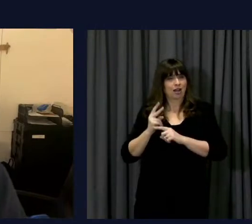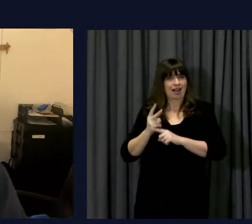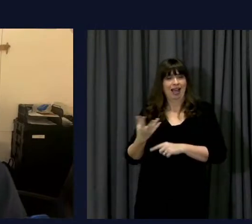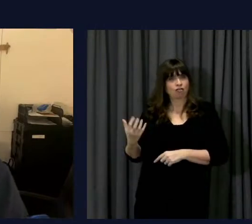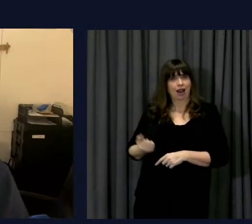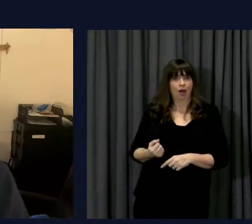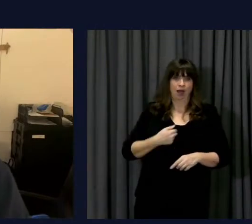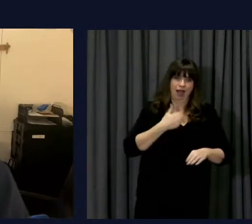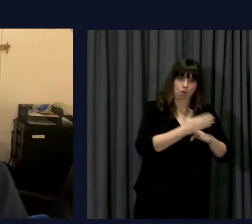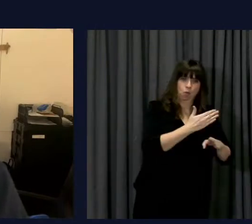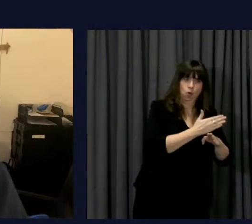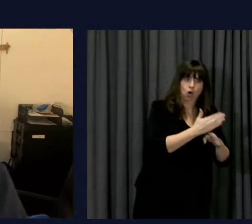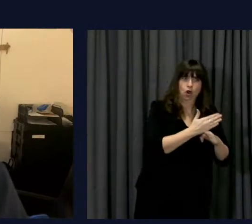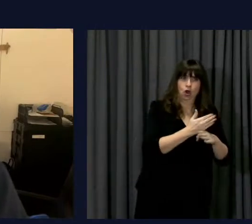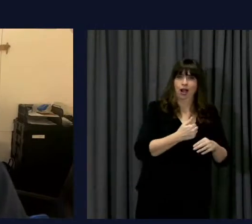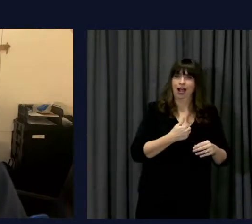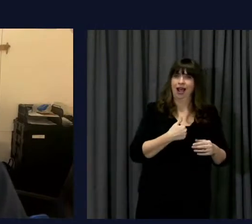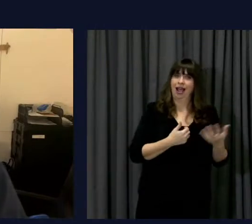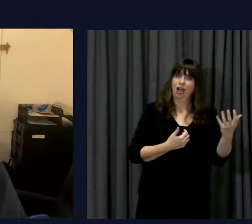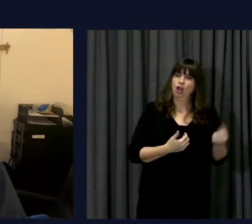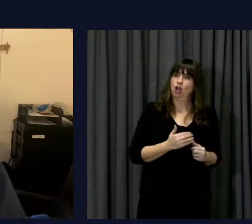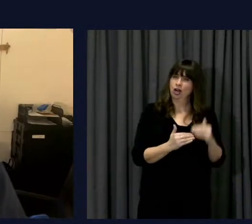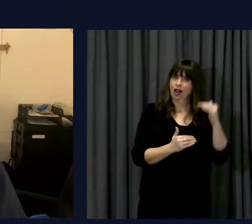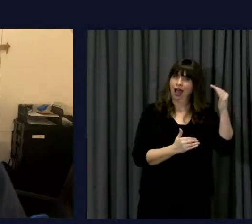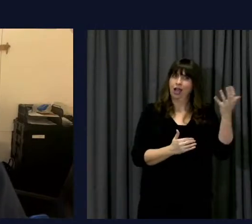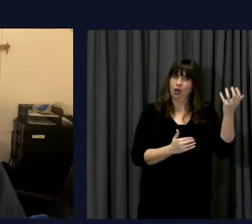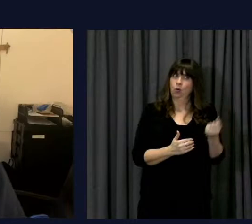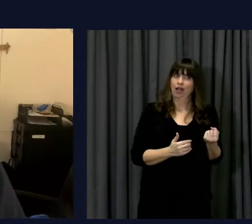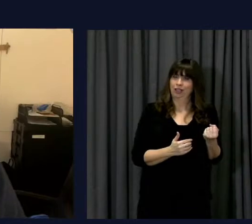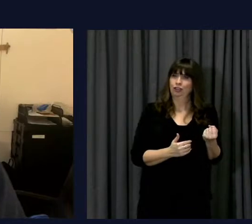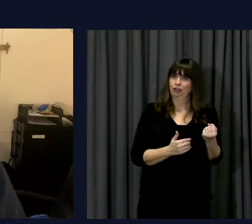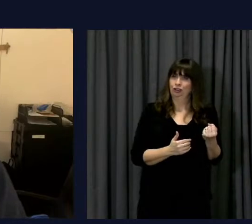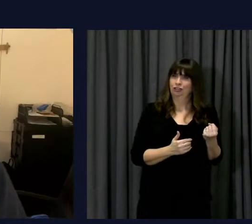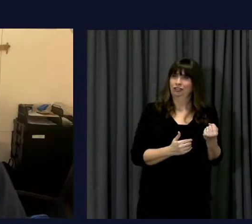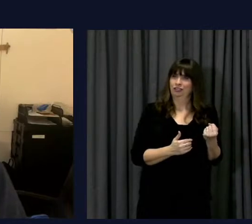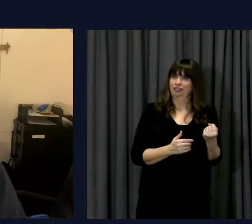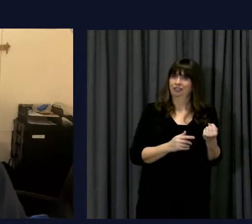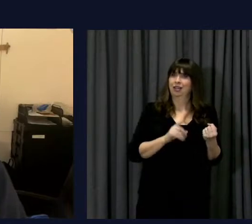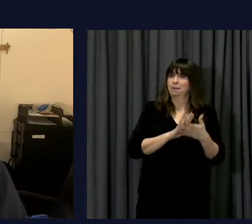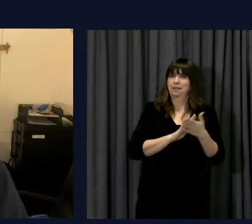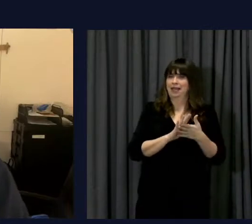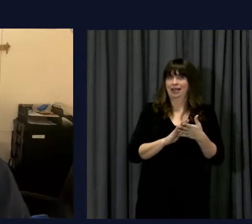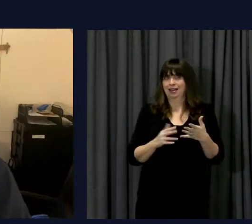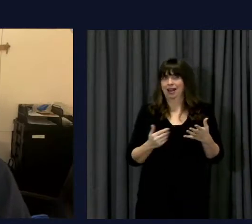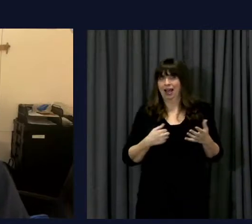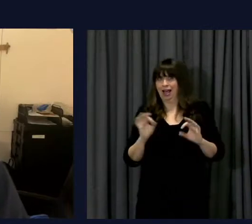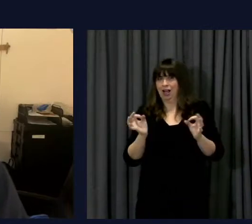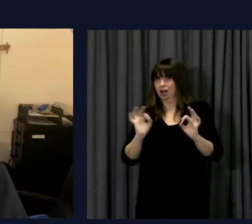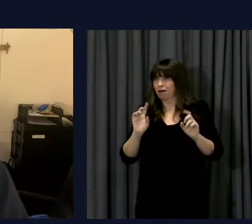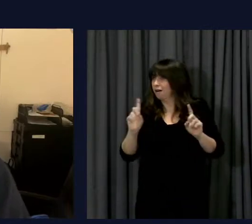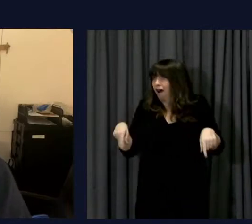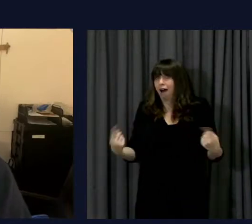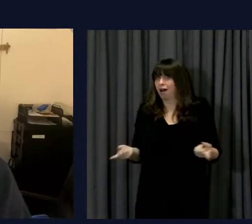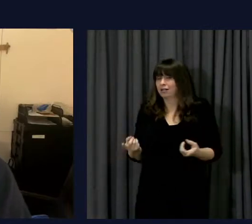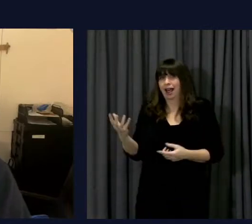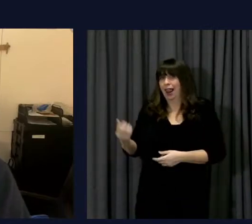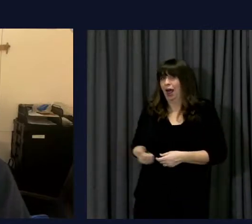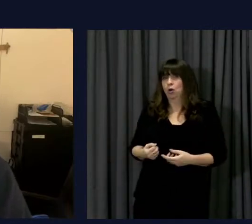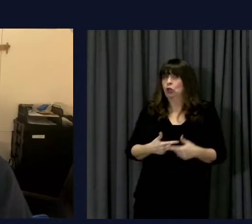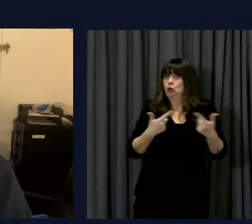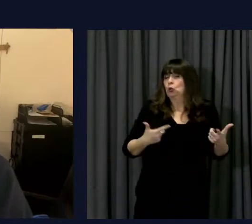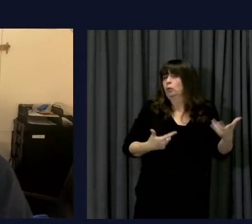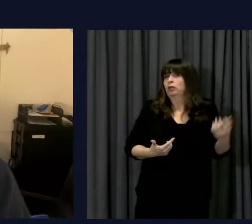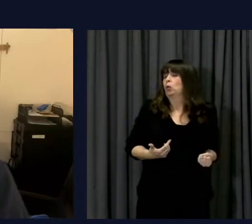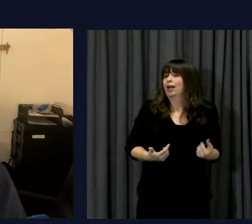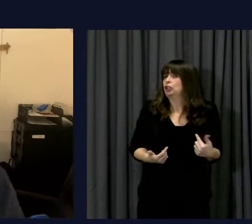they're working and earning over the £128 a week earnings limit to be able to qualify for carers allowance? How will you deal with these people?